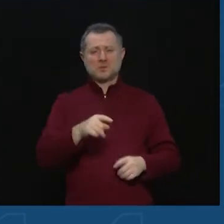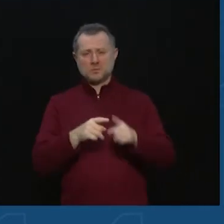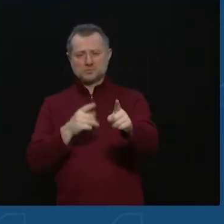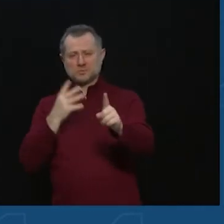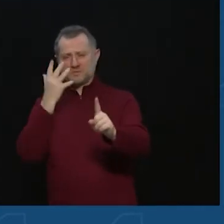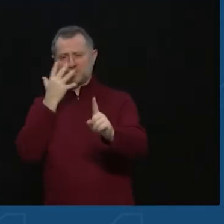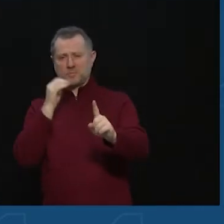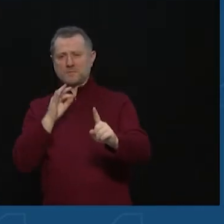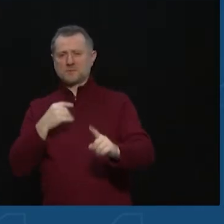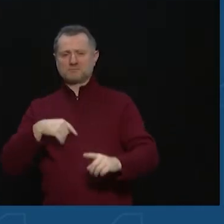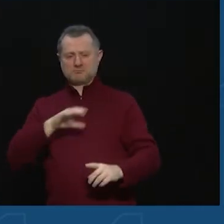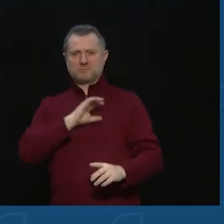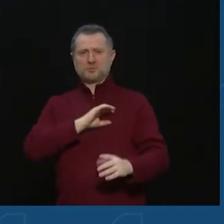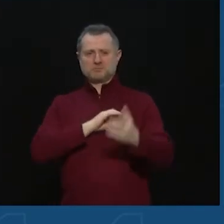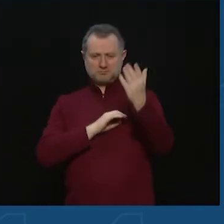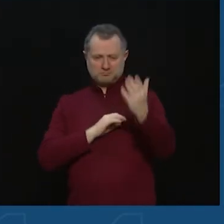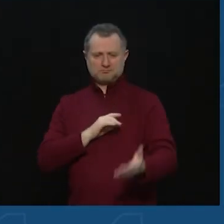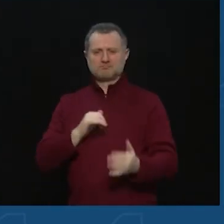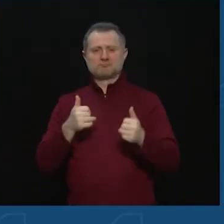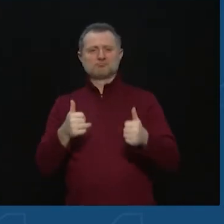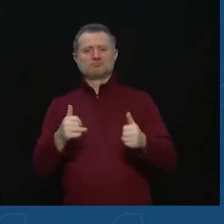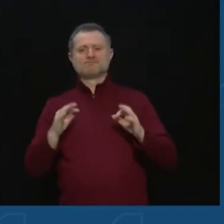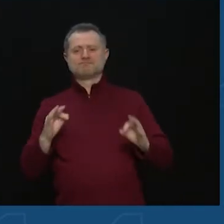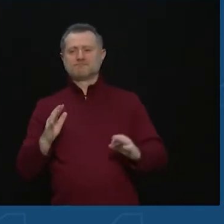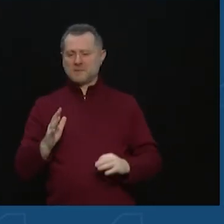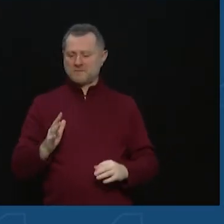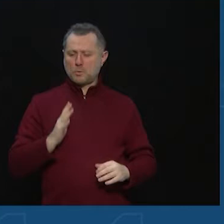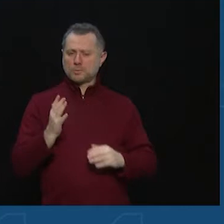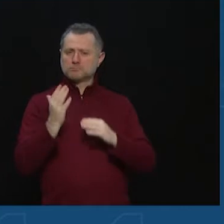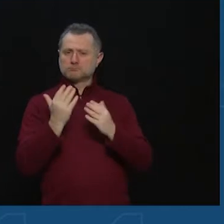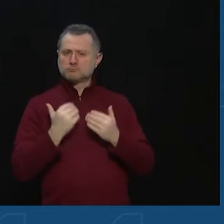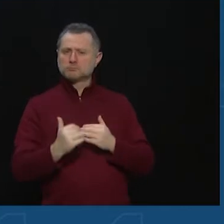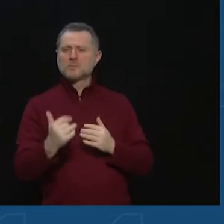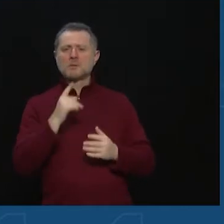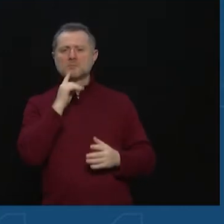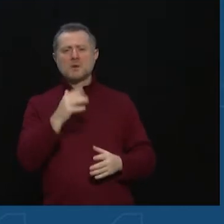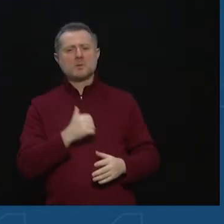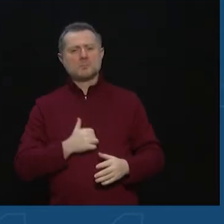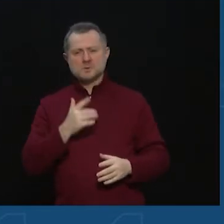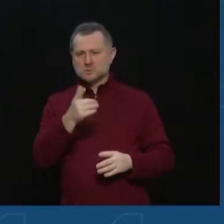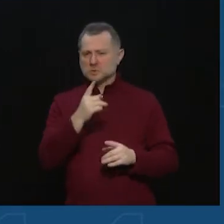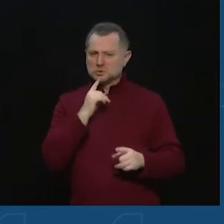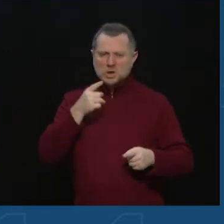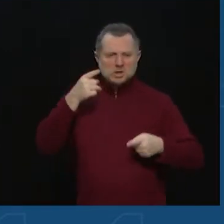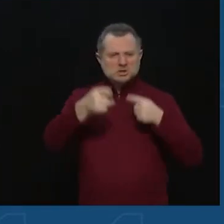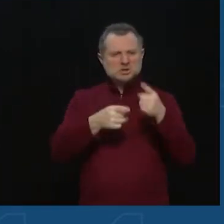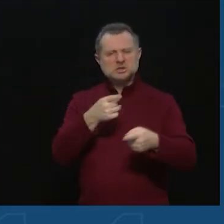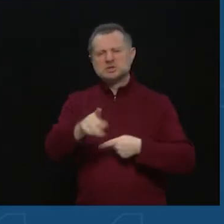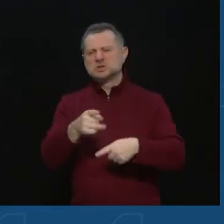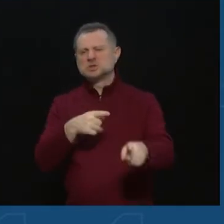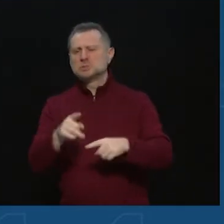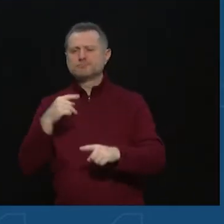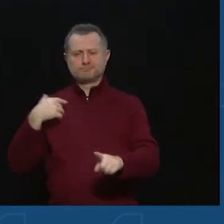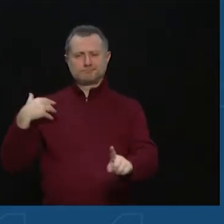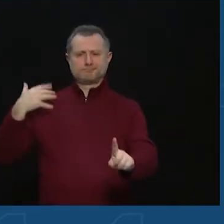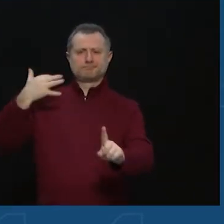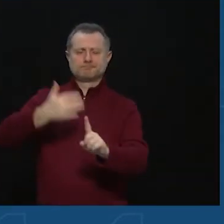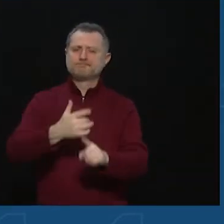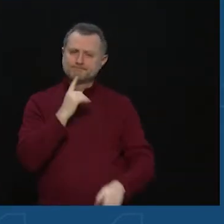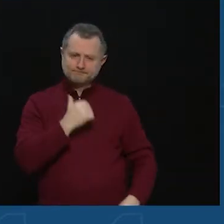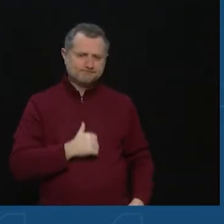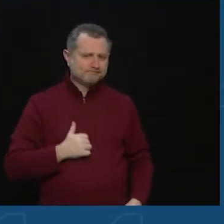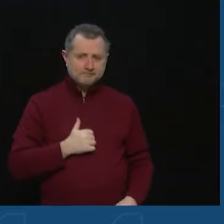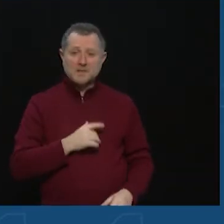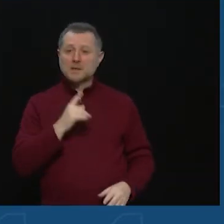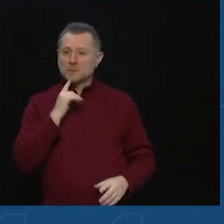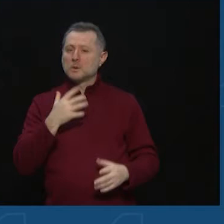noble calling. And I'm sorry you've been under siege for such a long time, our existing members, because I want this next generation